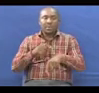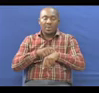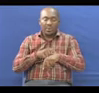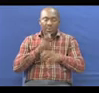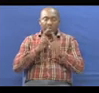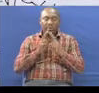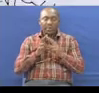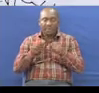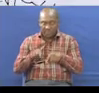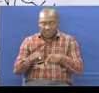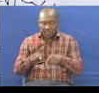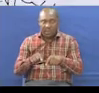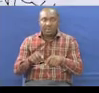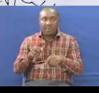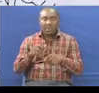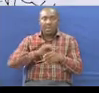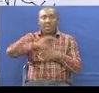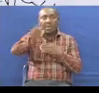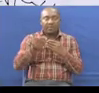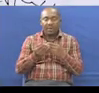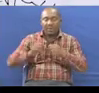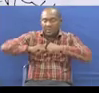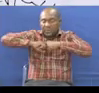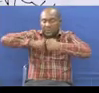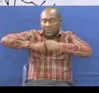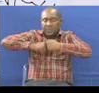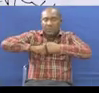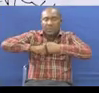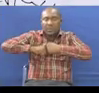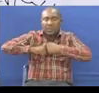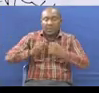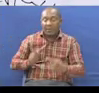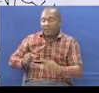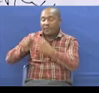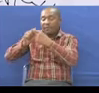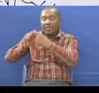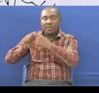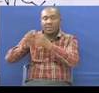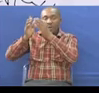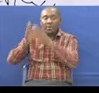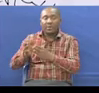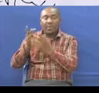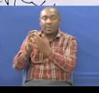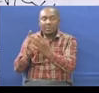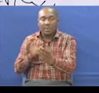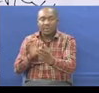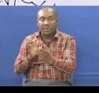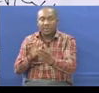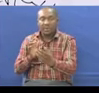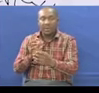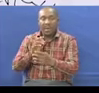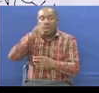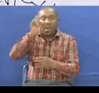difficulties. This refers to the challenges that is facing human populations. What are those problems? We have